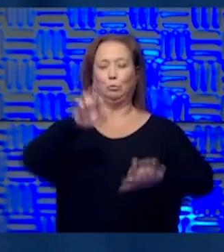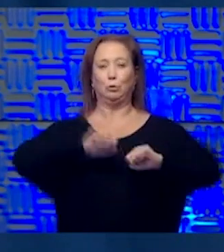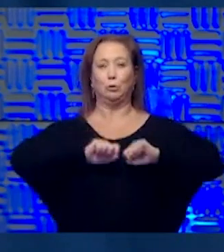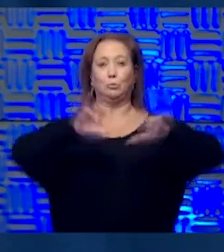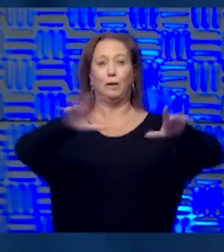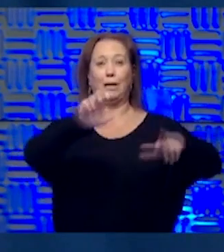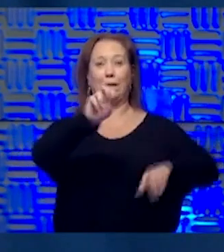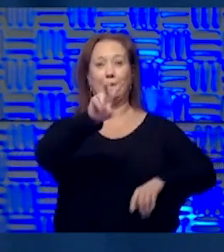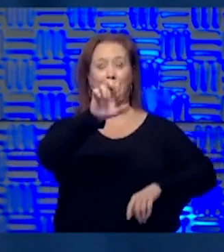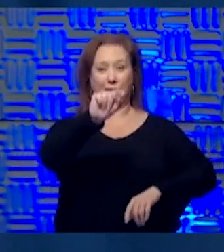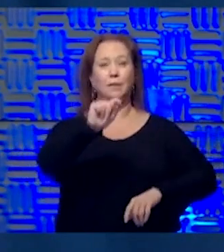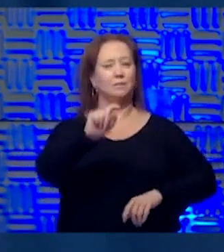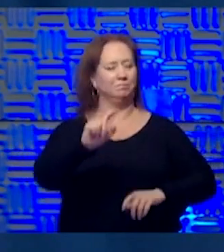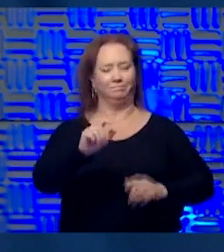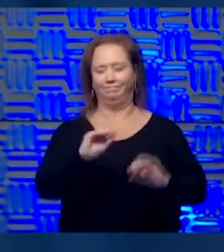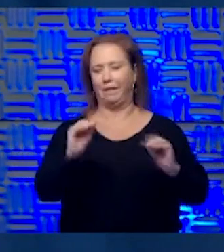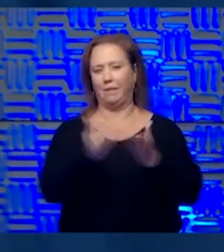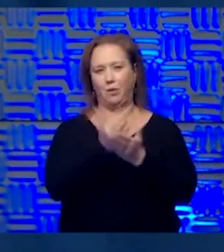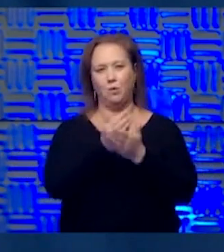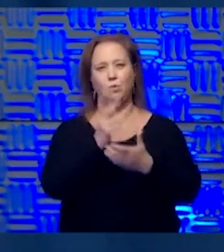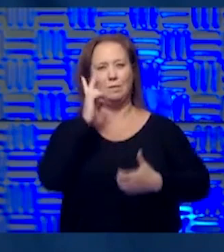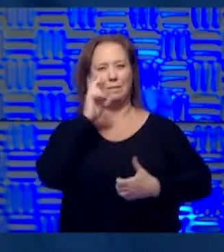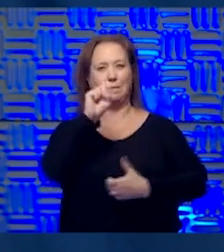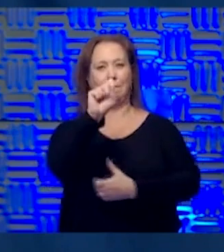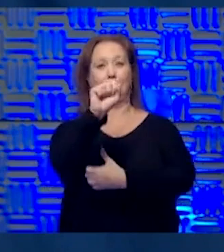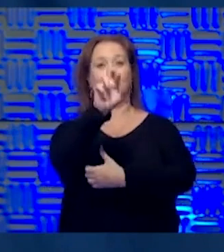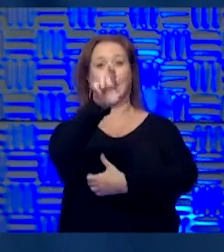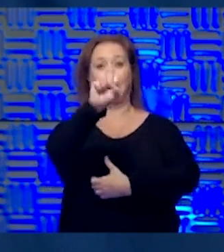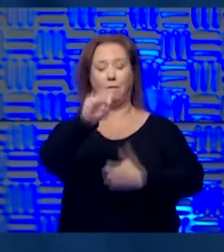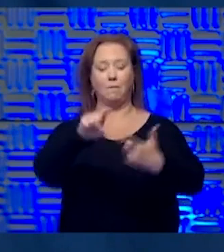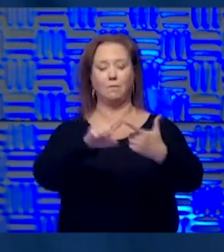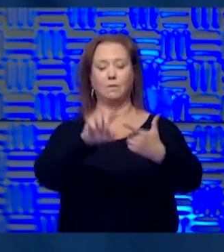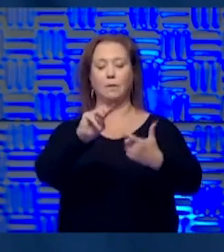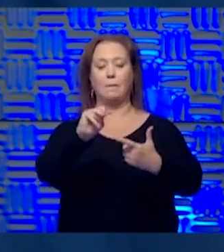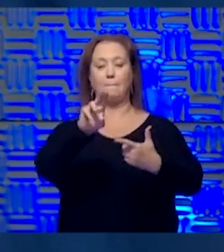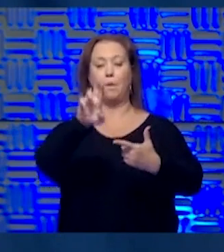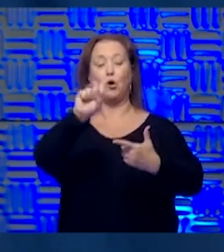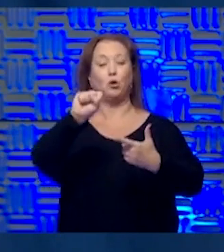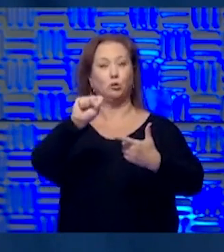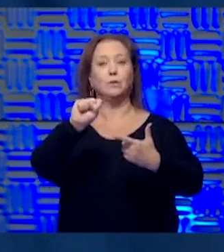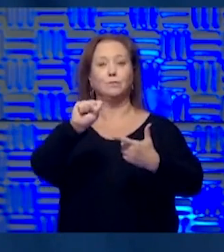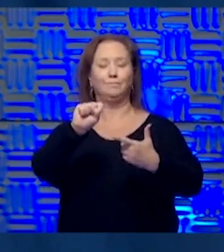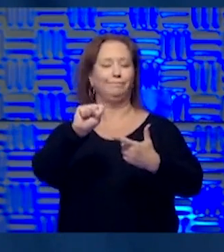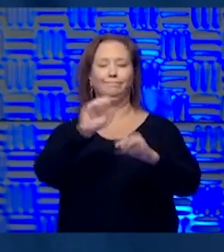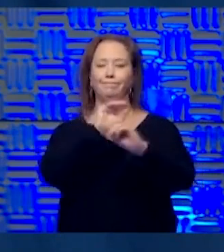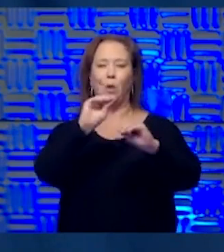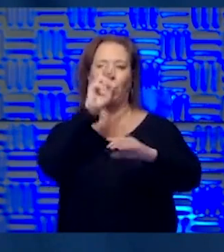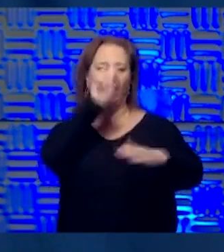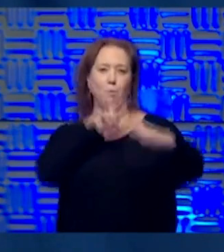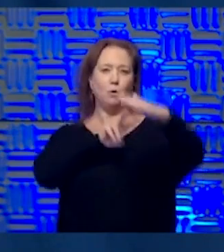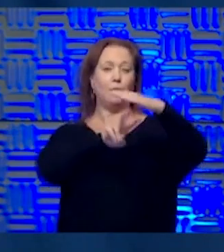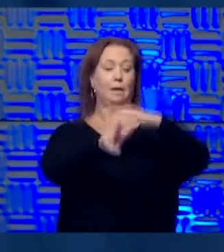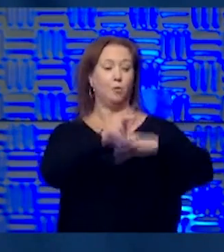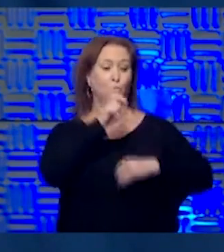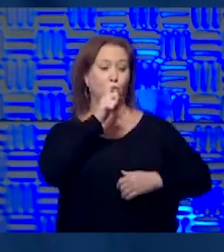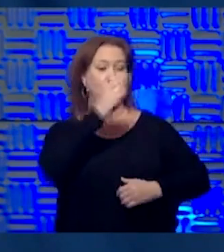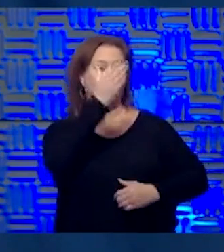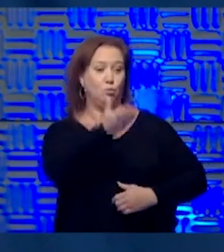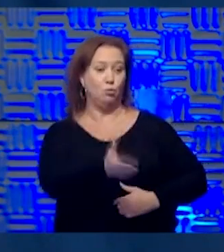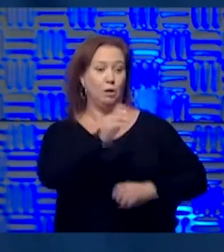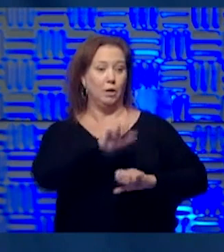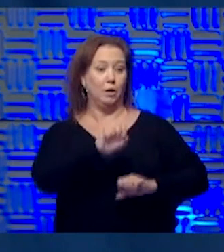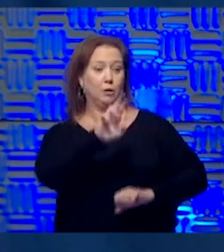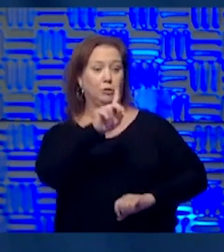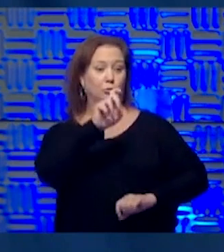original SARS. We saw this with MERS. These are events, and nobody can really predict who is a super spreader, when is a